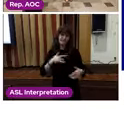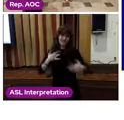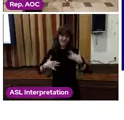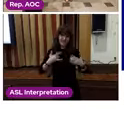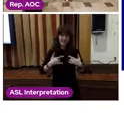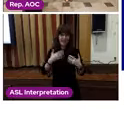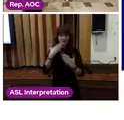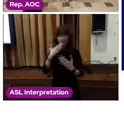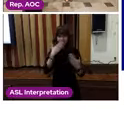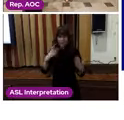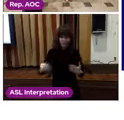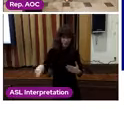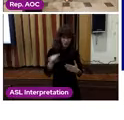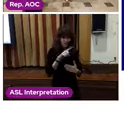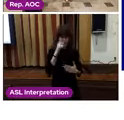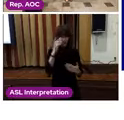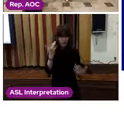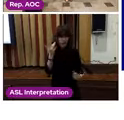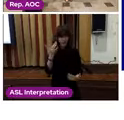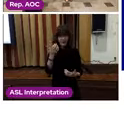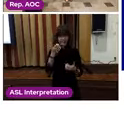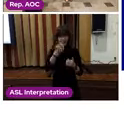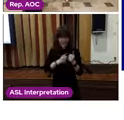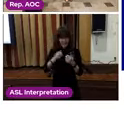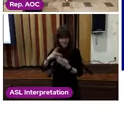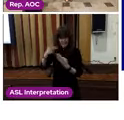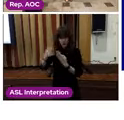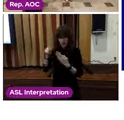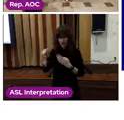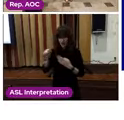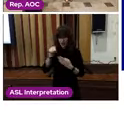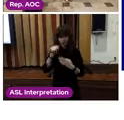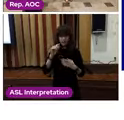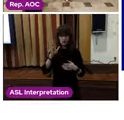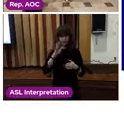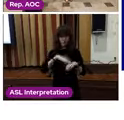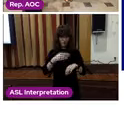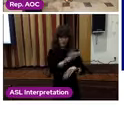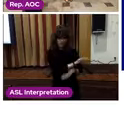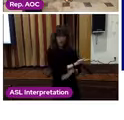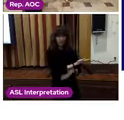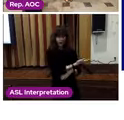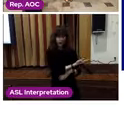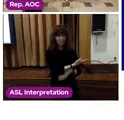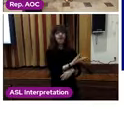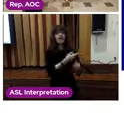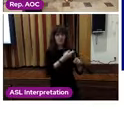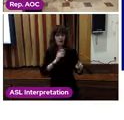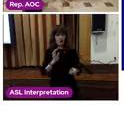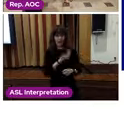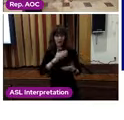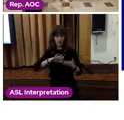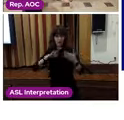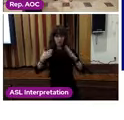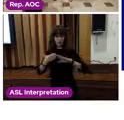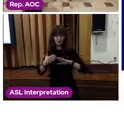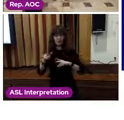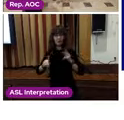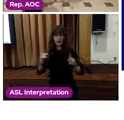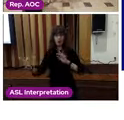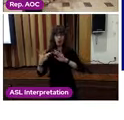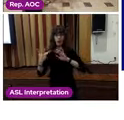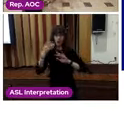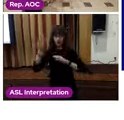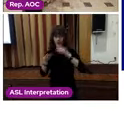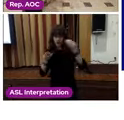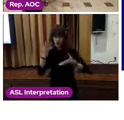because each and every one of these projects came from people in our community that were organizing and have been organizing on this matter for a long time.